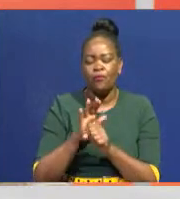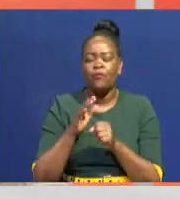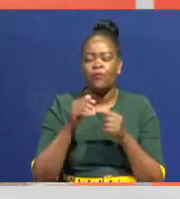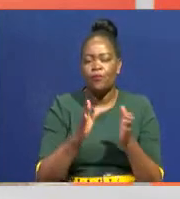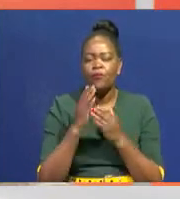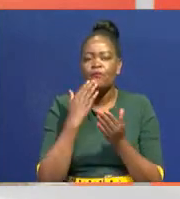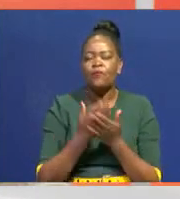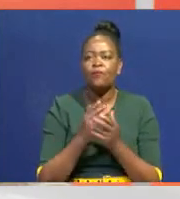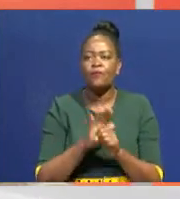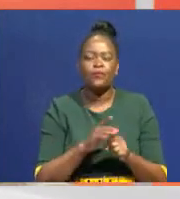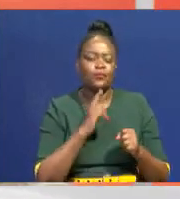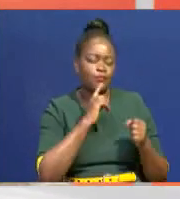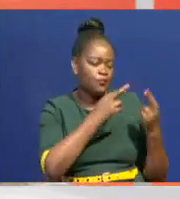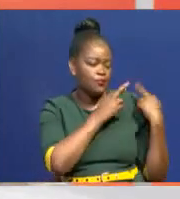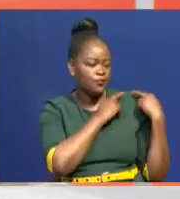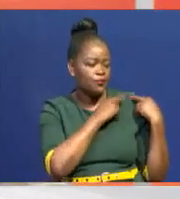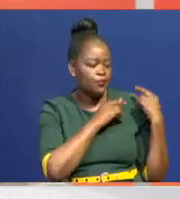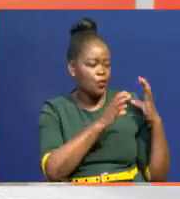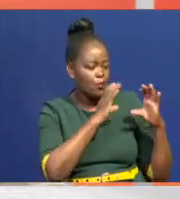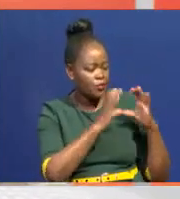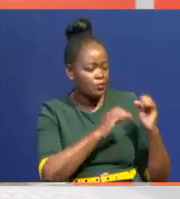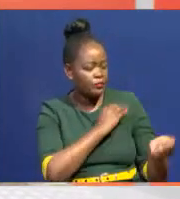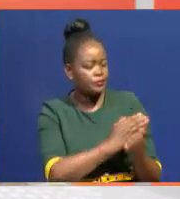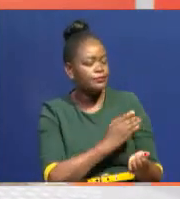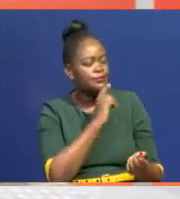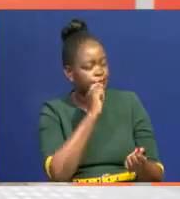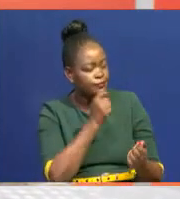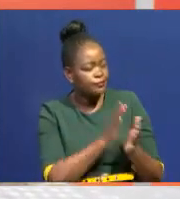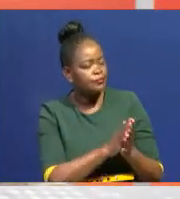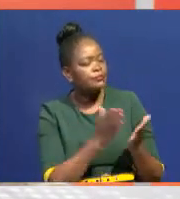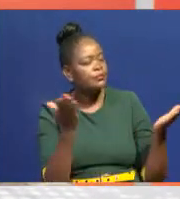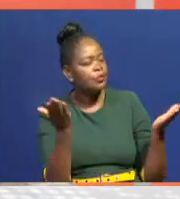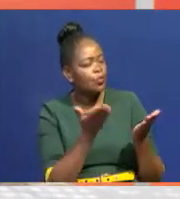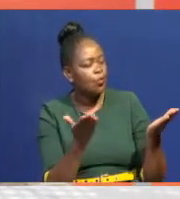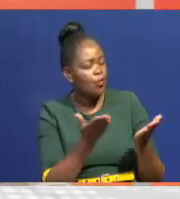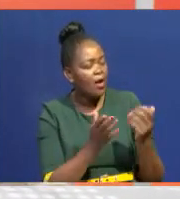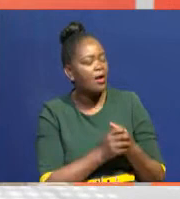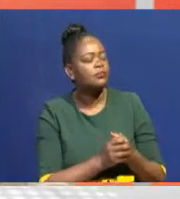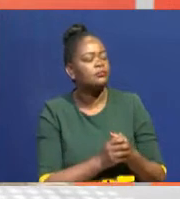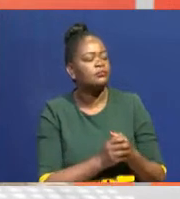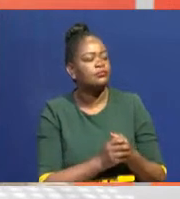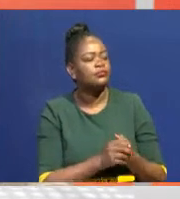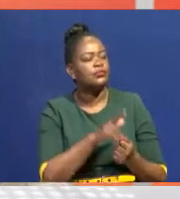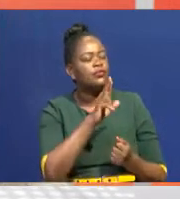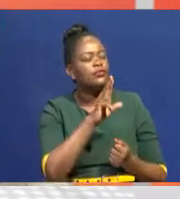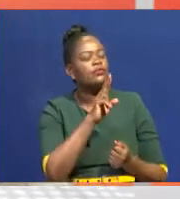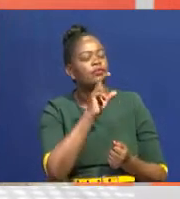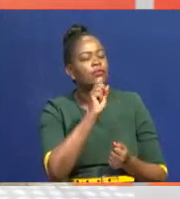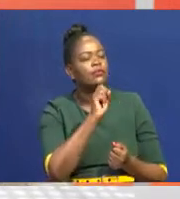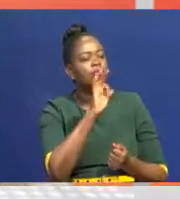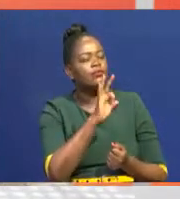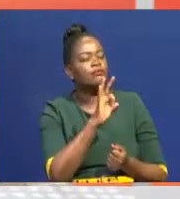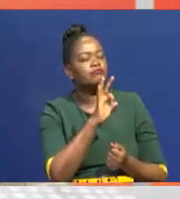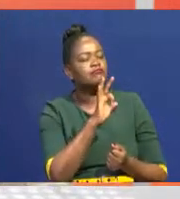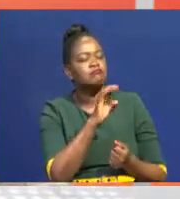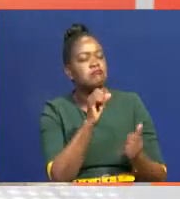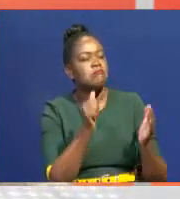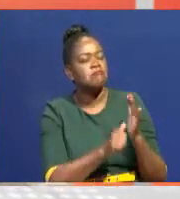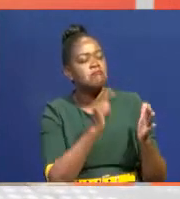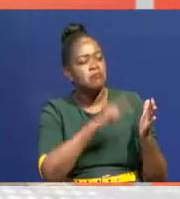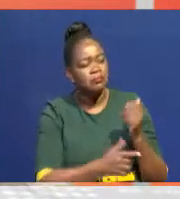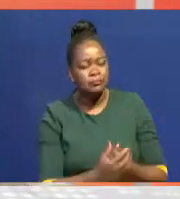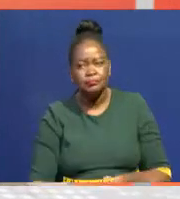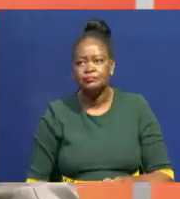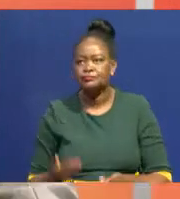you just tell us the role of Communications Authority and where the Universal Service Fund falls? Okay, thank you for that question. I